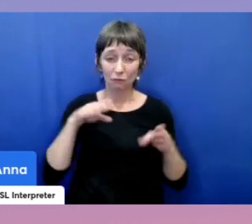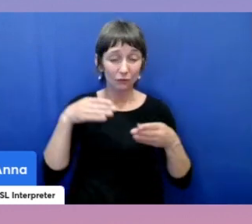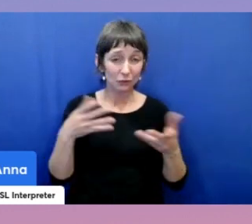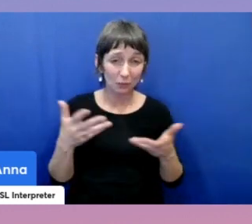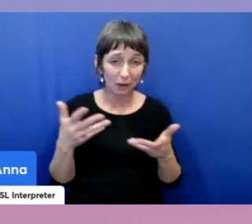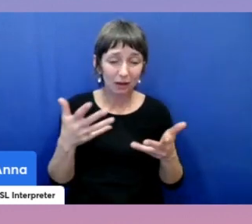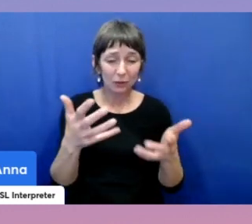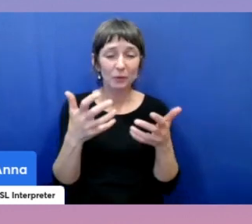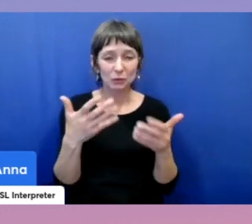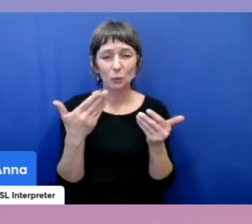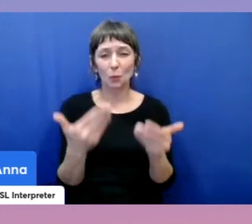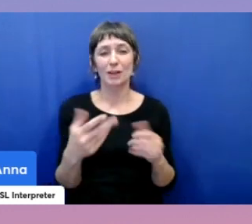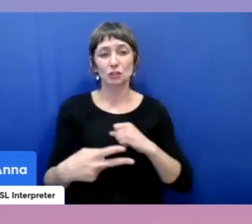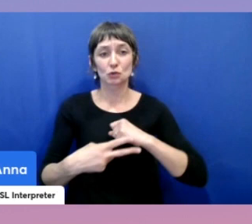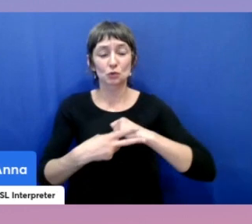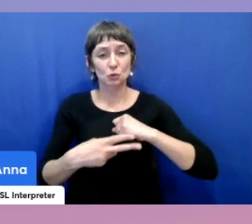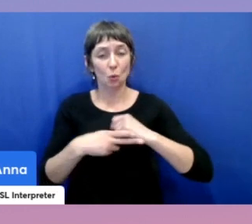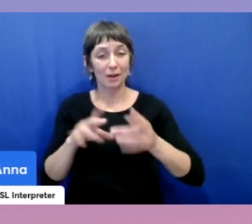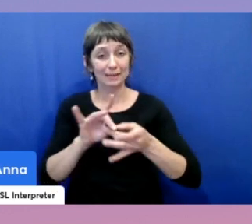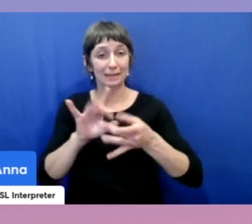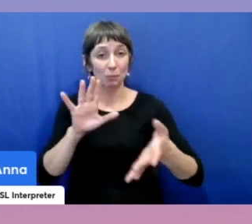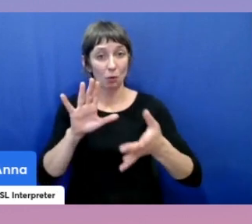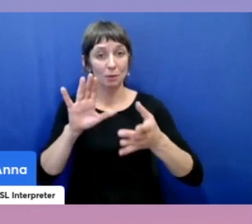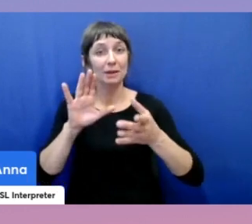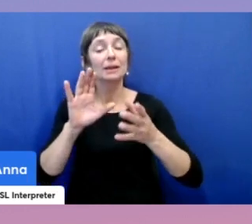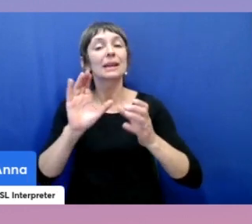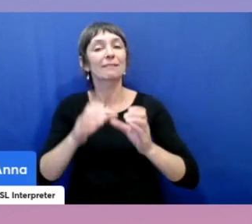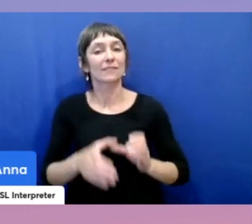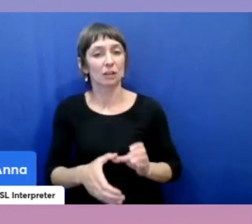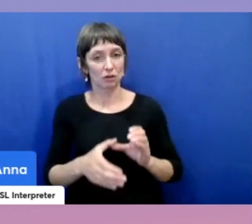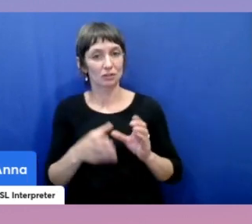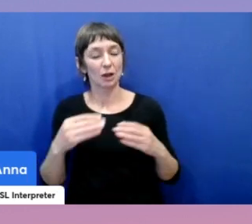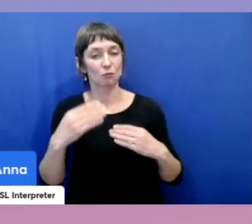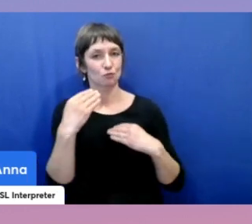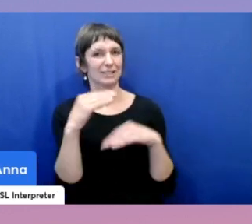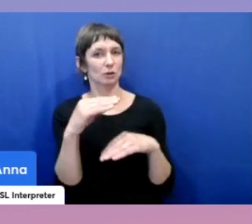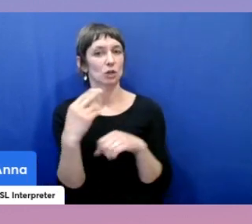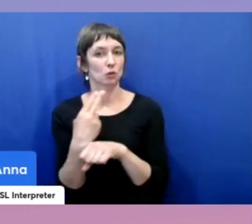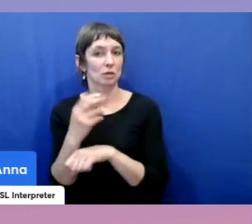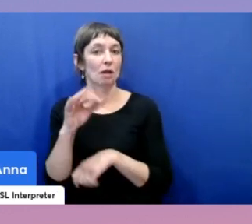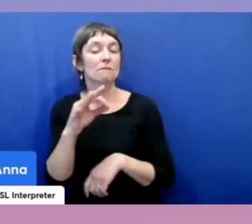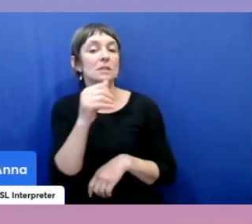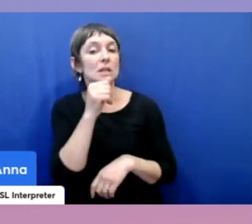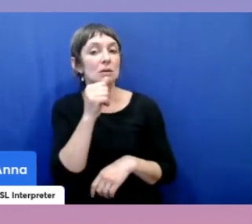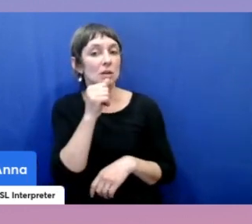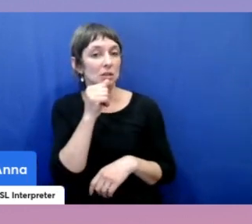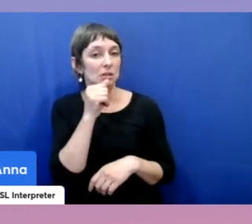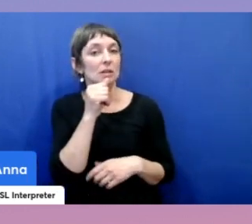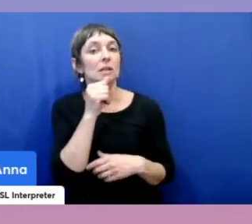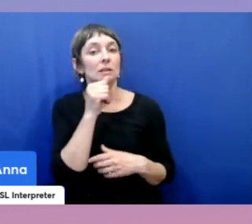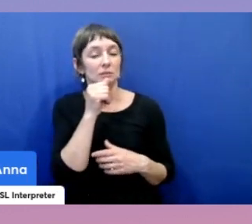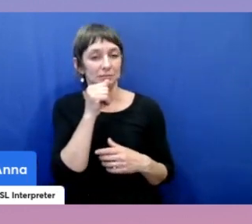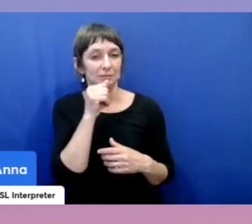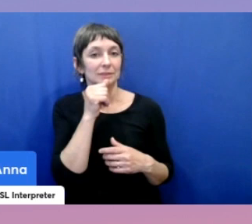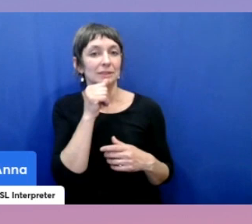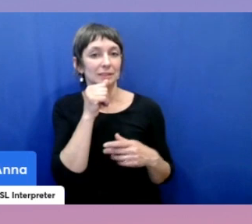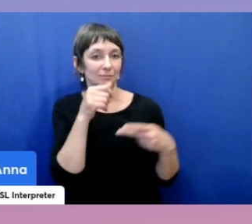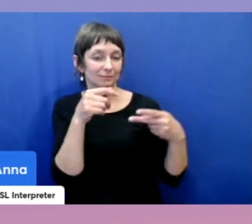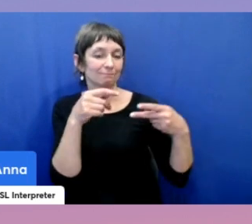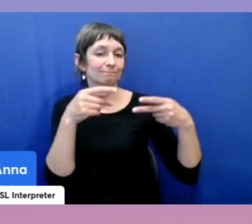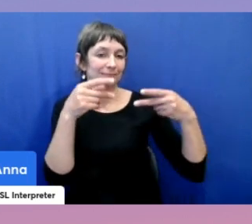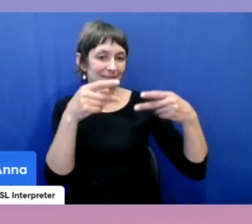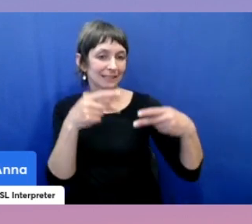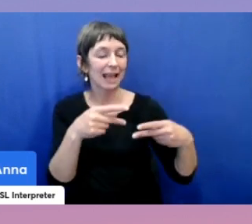to store the deployment configuration and restrict the use of secret text with the plain text.